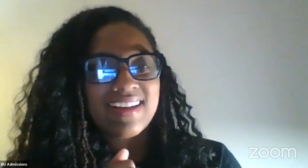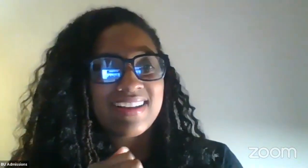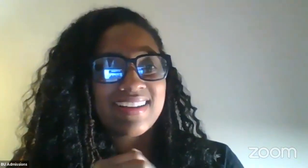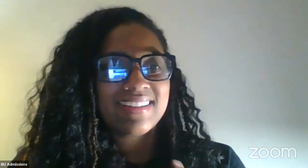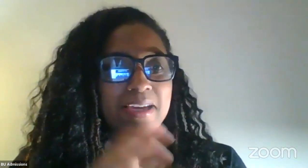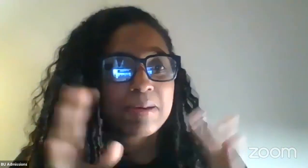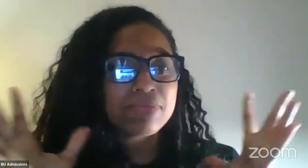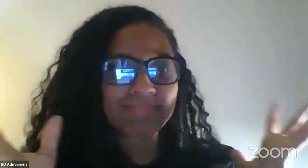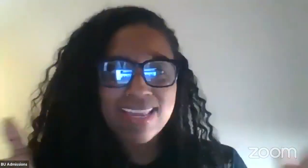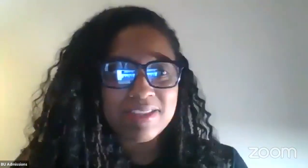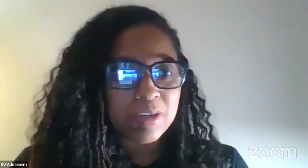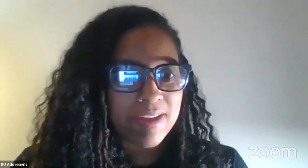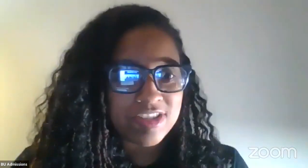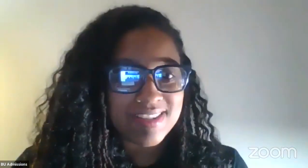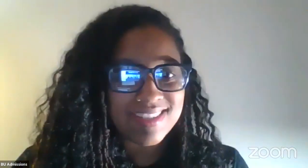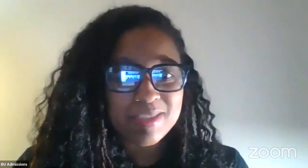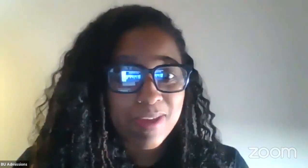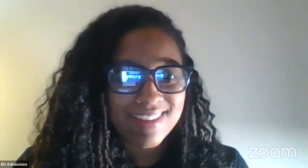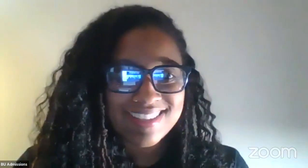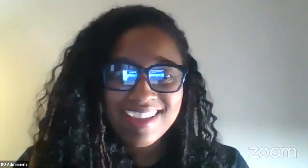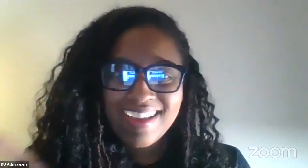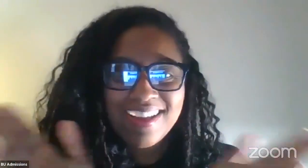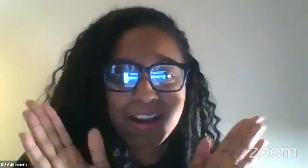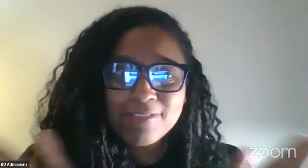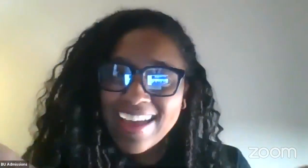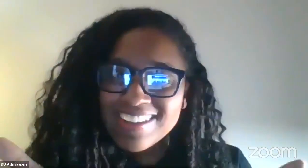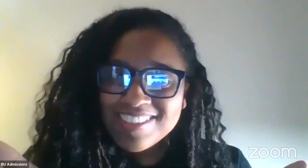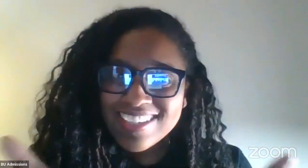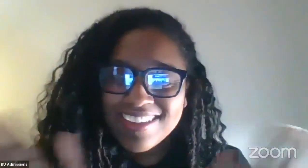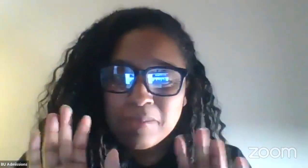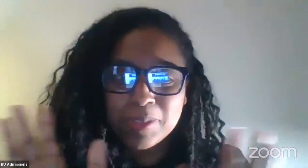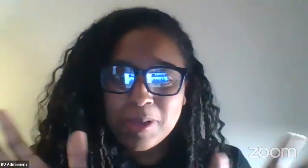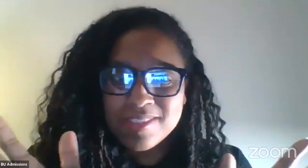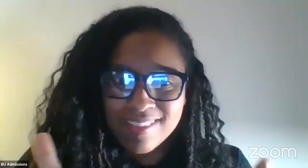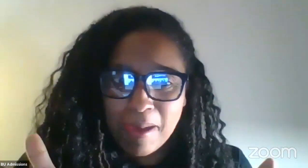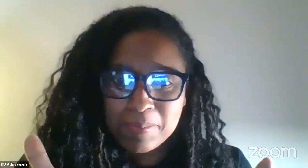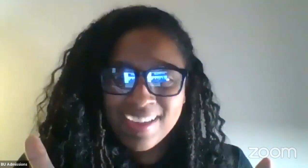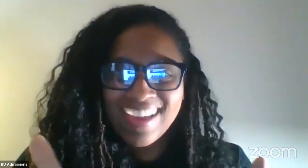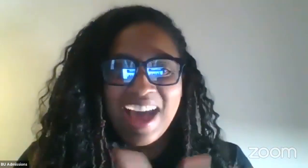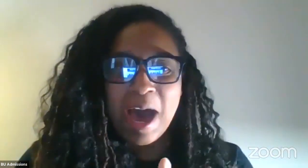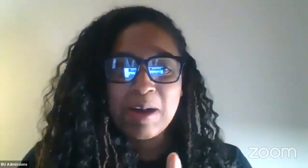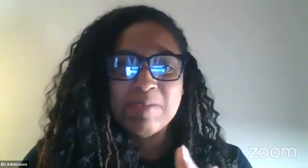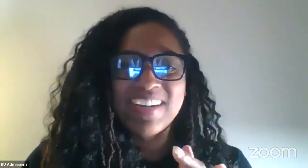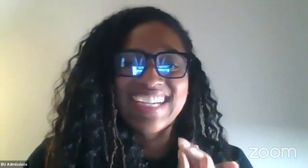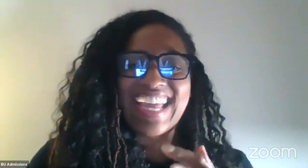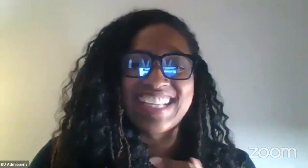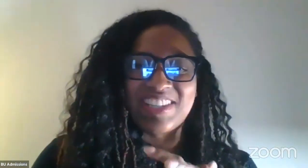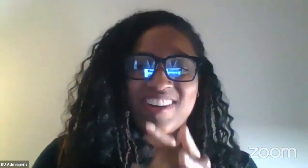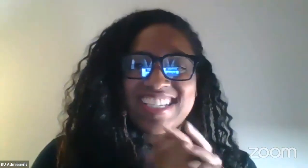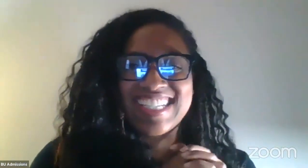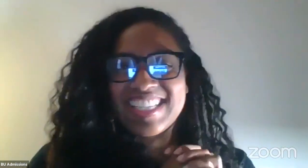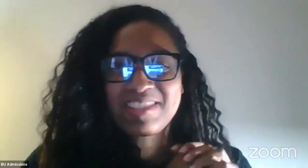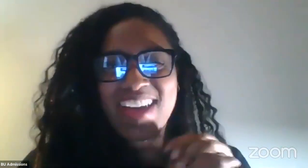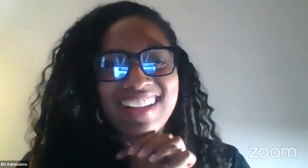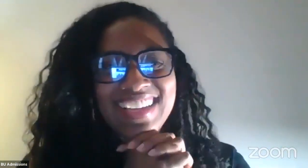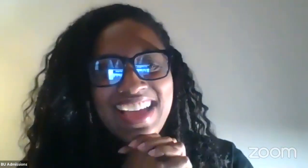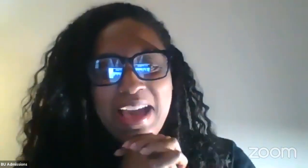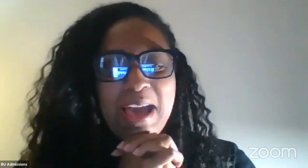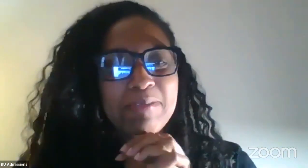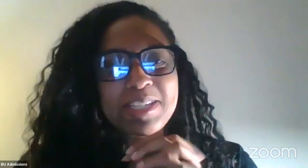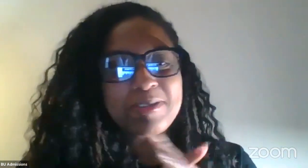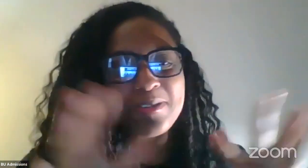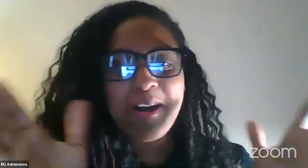our alum answer questions, as well as our faculty, unbeknownst to them, answer questions as